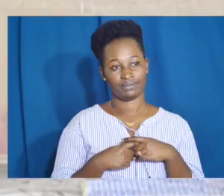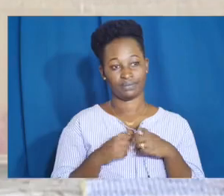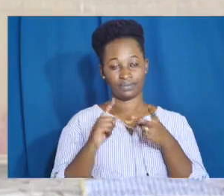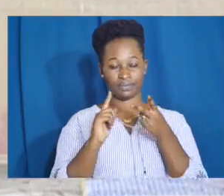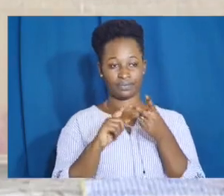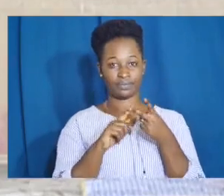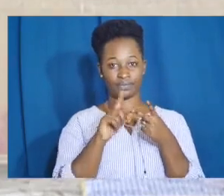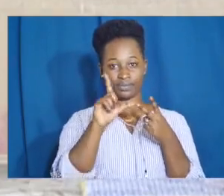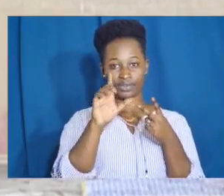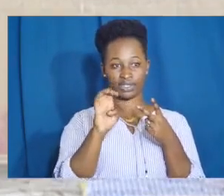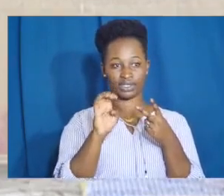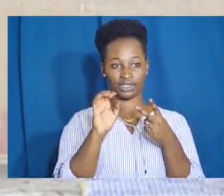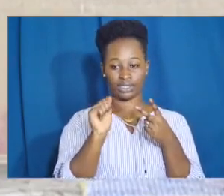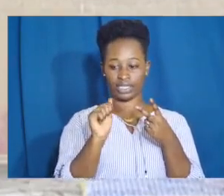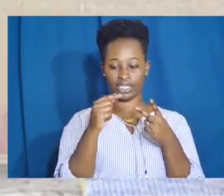and logos,